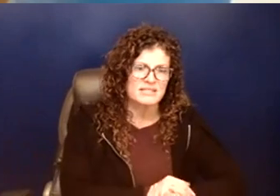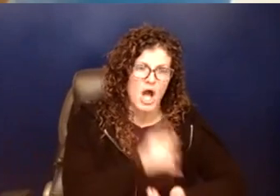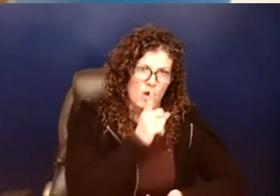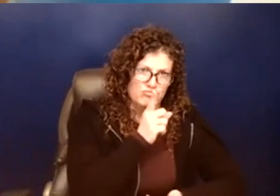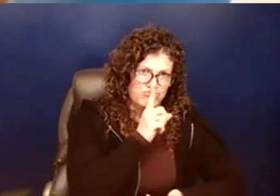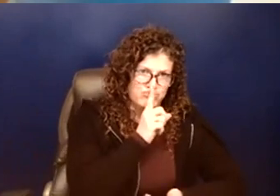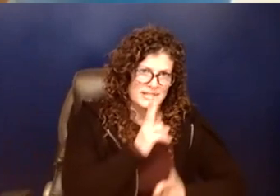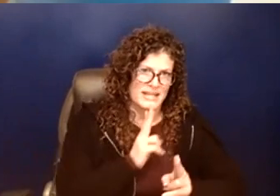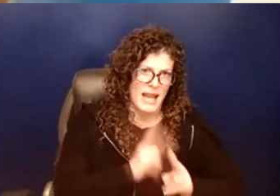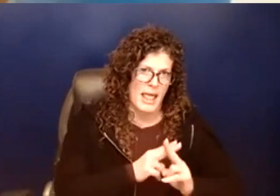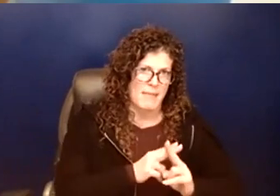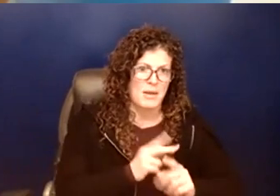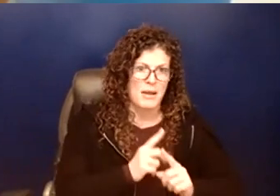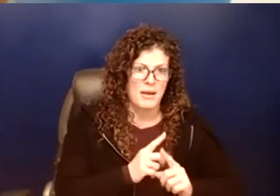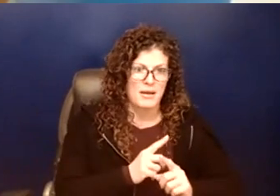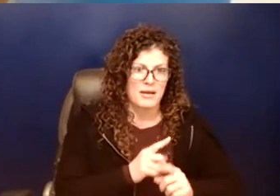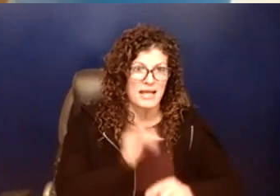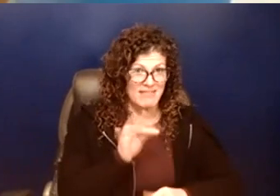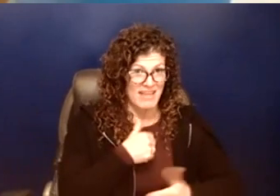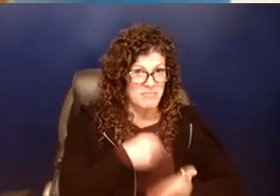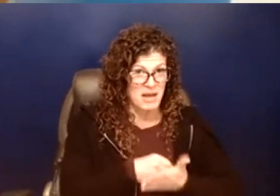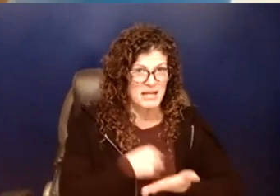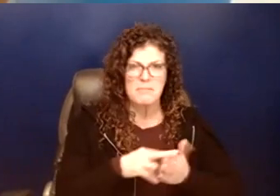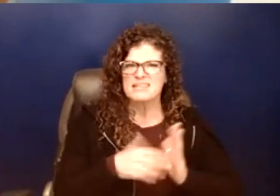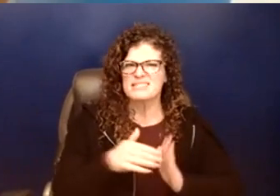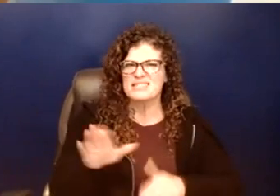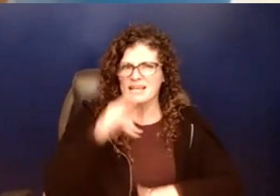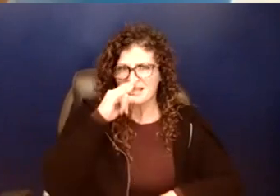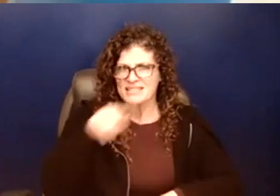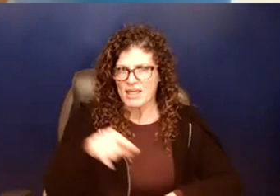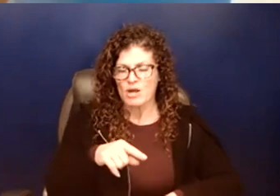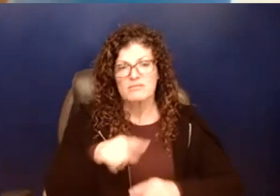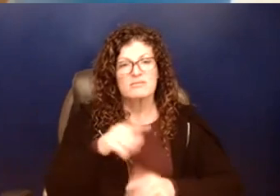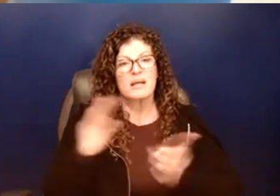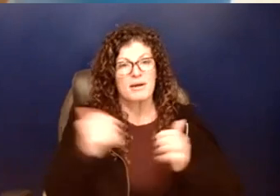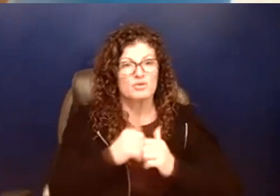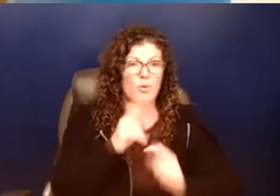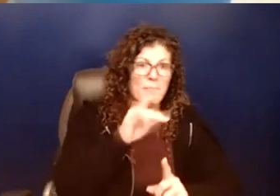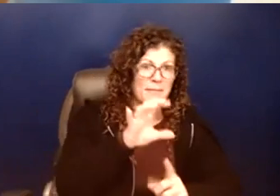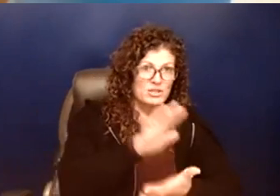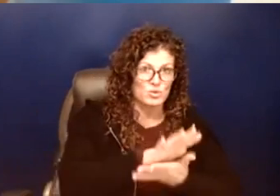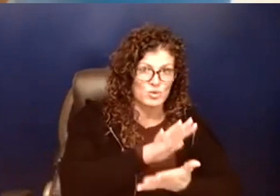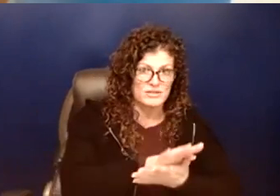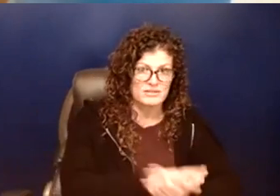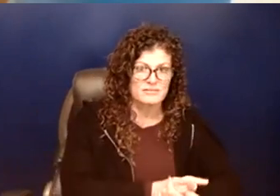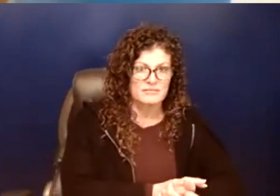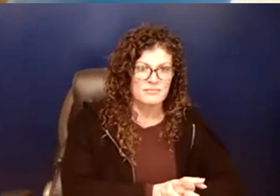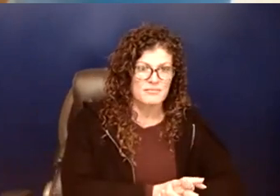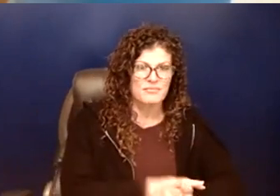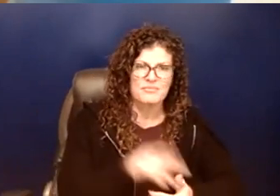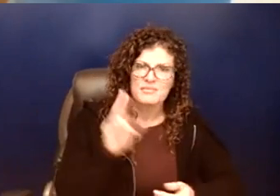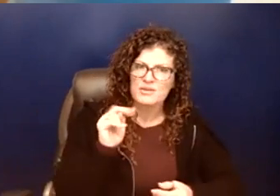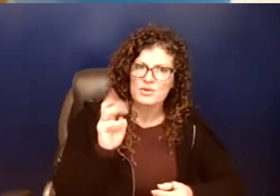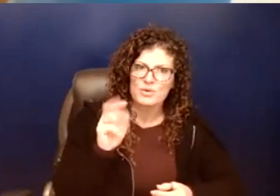but where people send their kids who have money, as well as the public schools, public districts outside the city, Newton, Wellesley, et